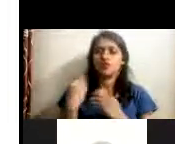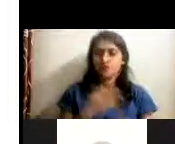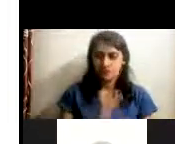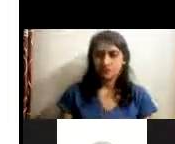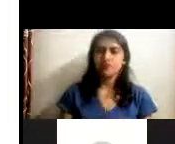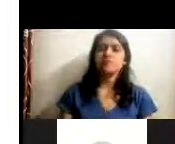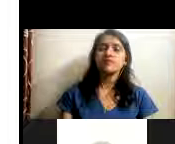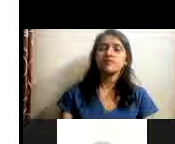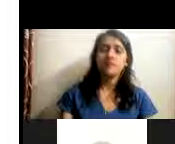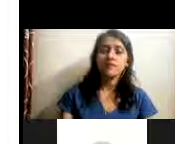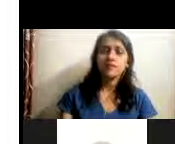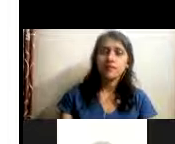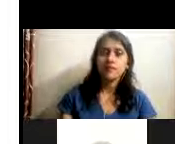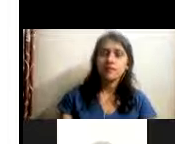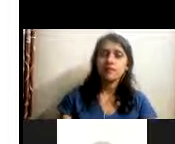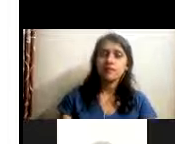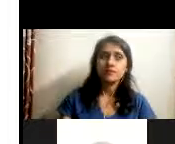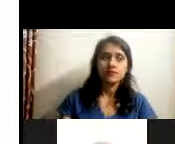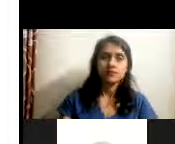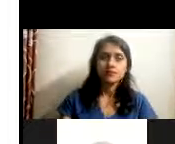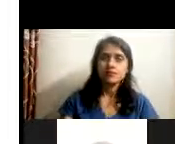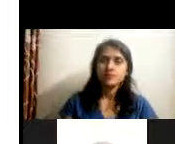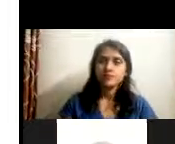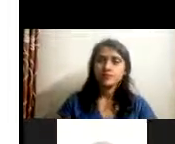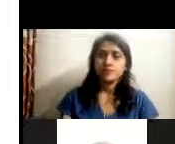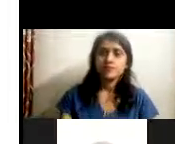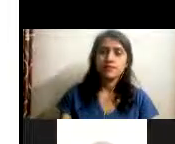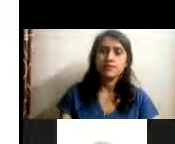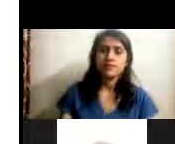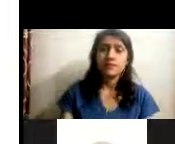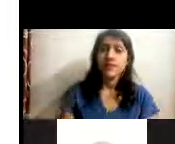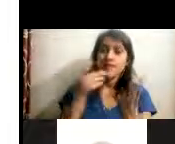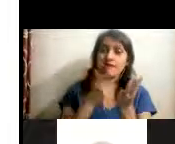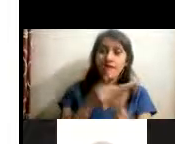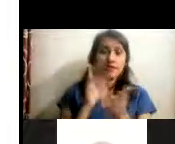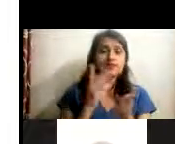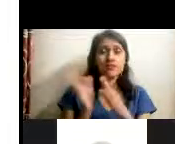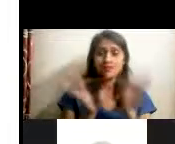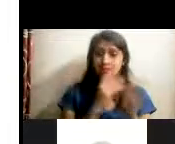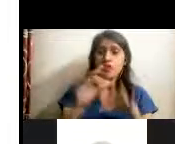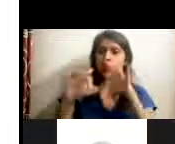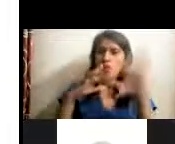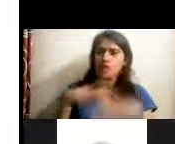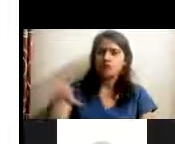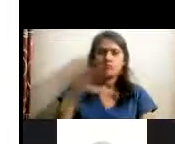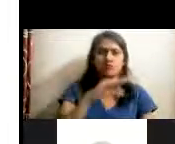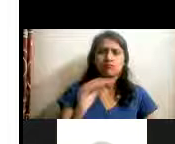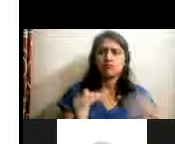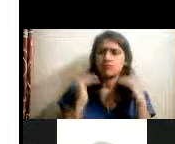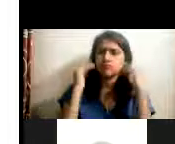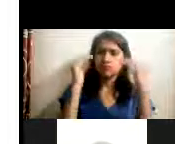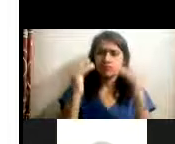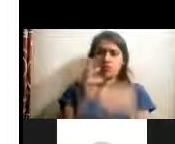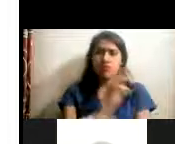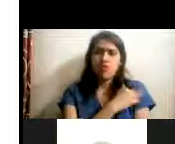that, in urban areas, the state is providing the super specialty hospitals, and Then there